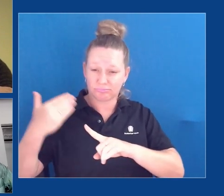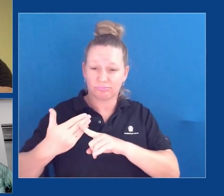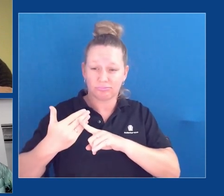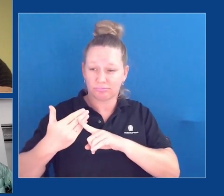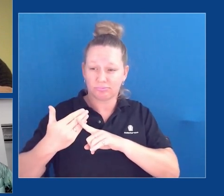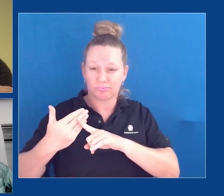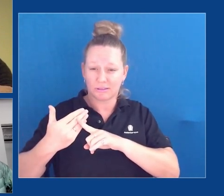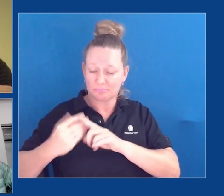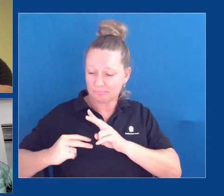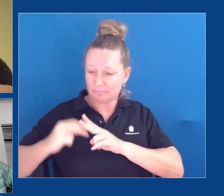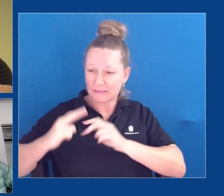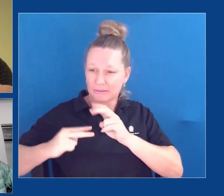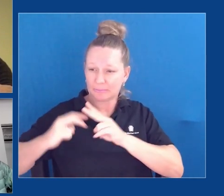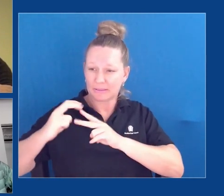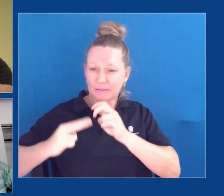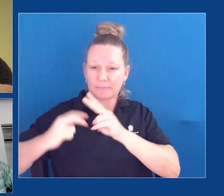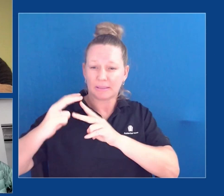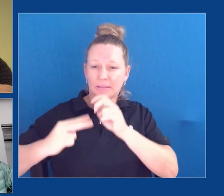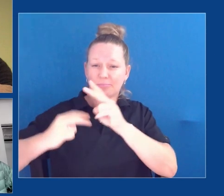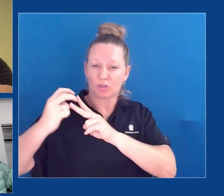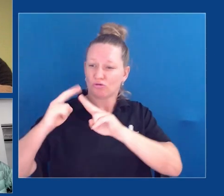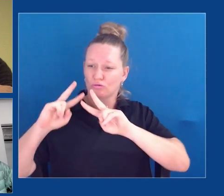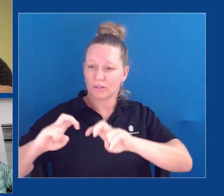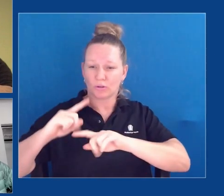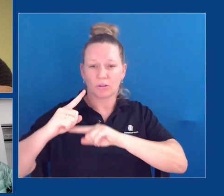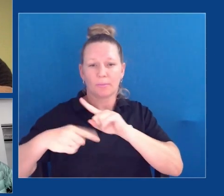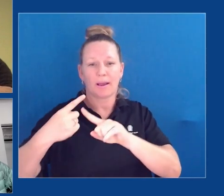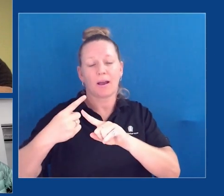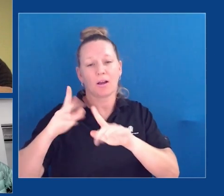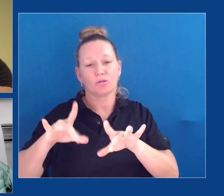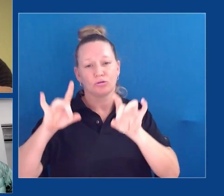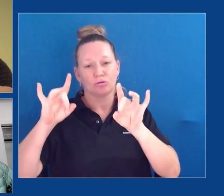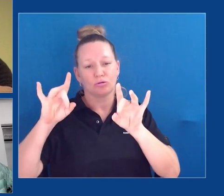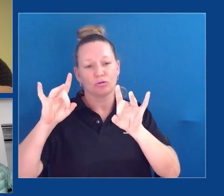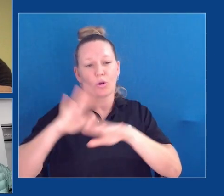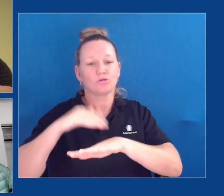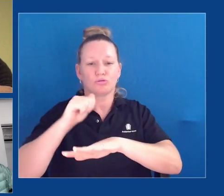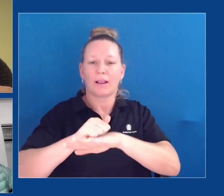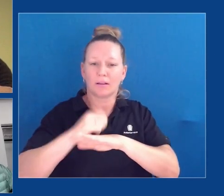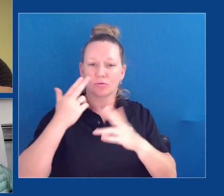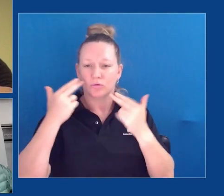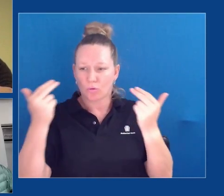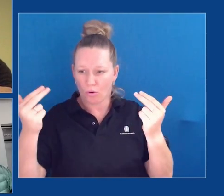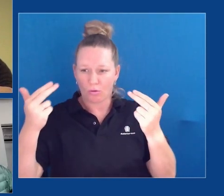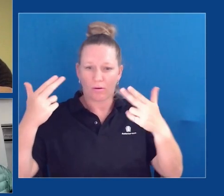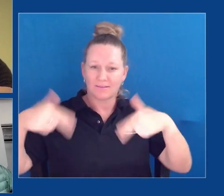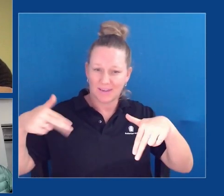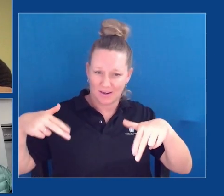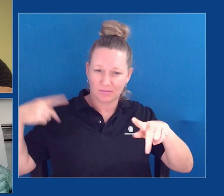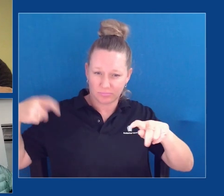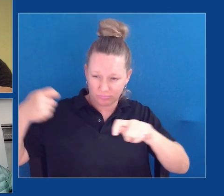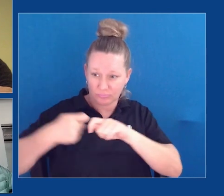research into Australian Indigenous song and dance traditions as we know it today from the 1980s